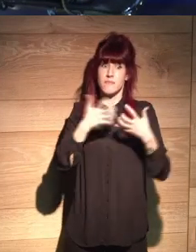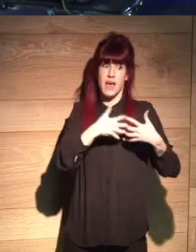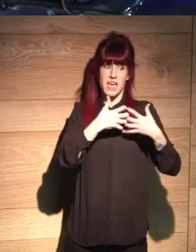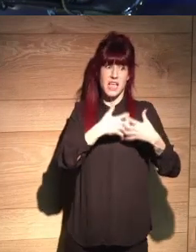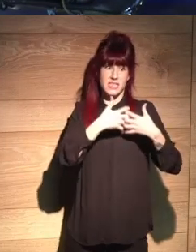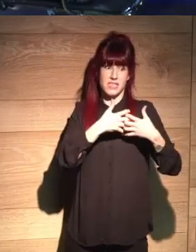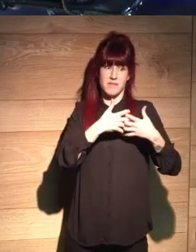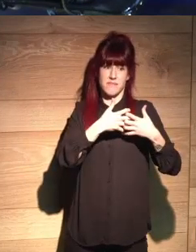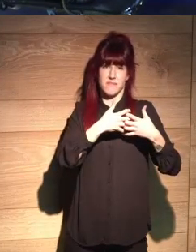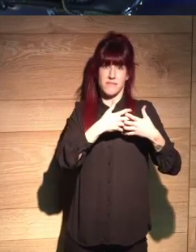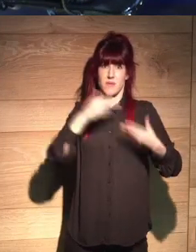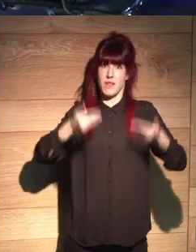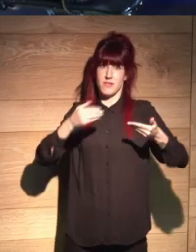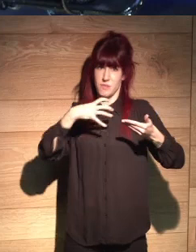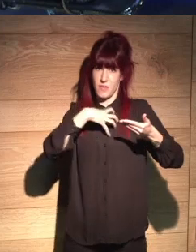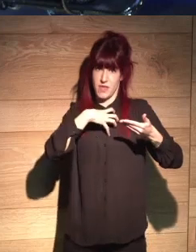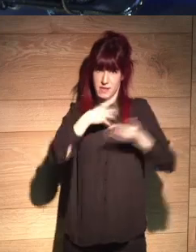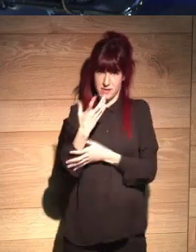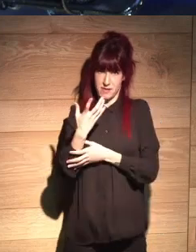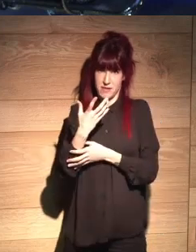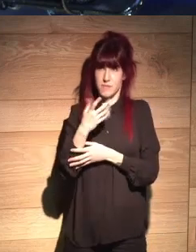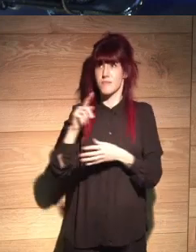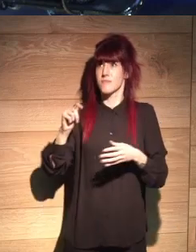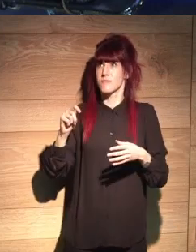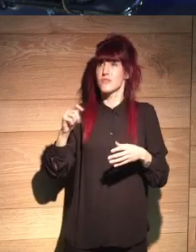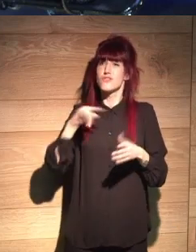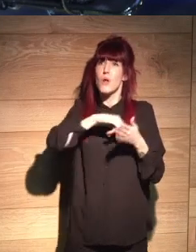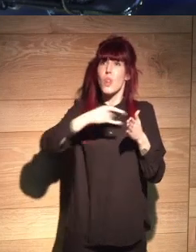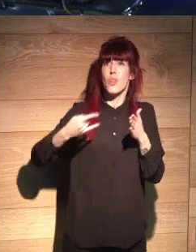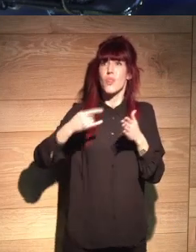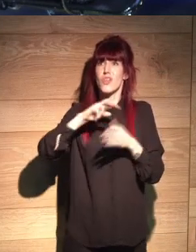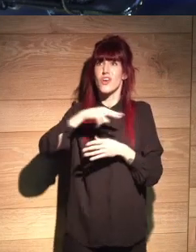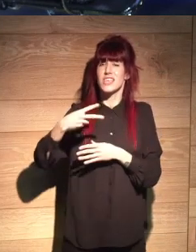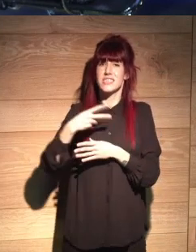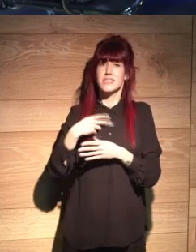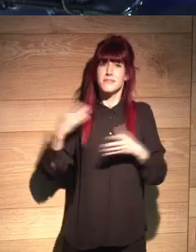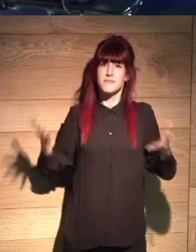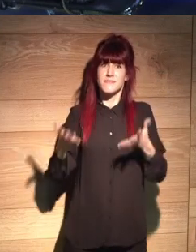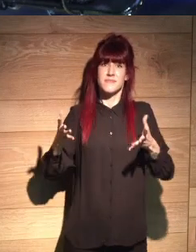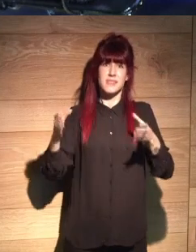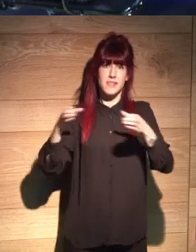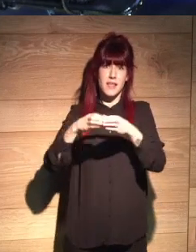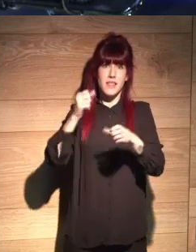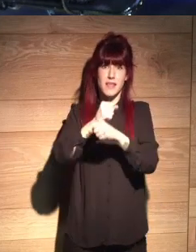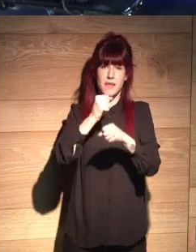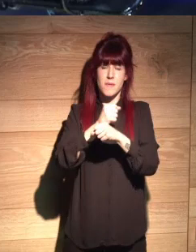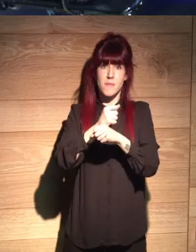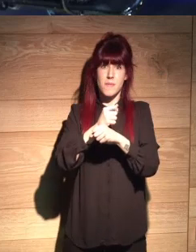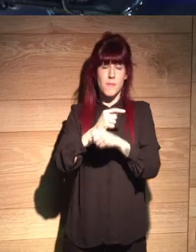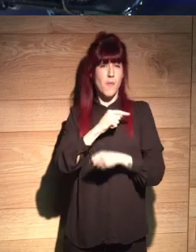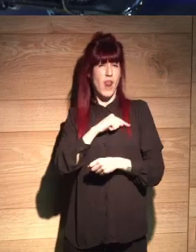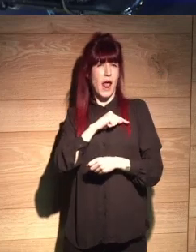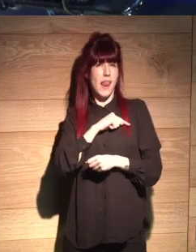that are not. Some are to improvise solutions, the unforeseen problems, increase